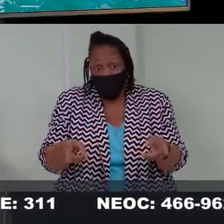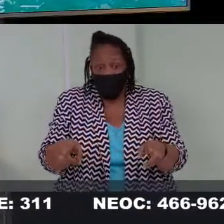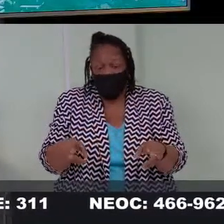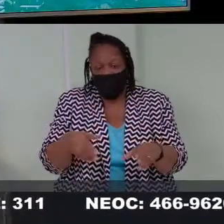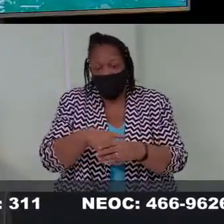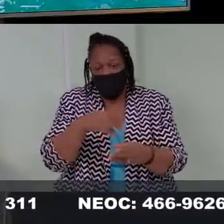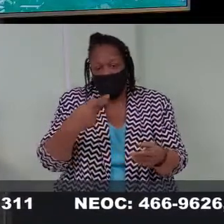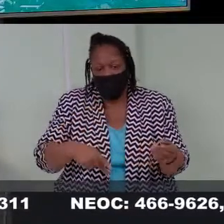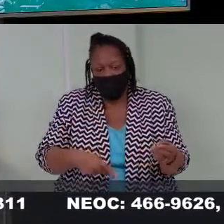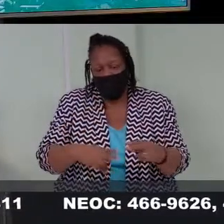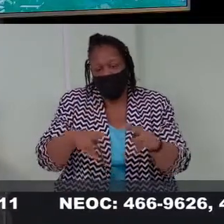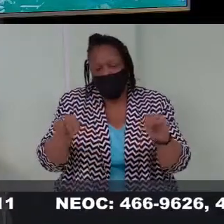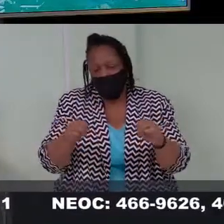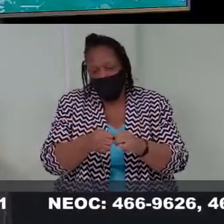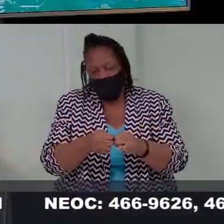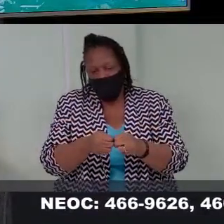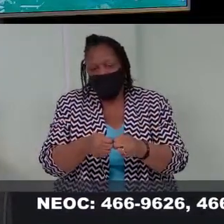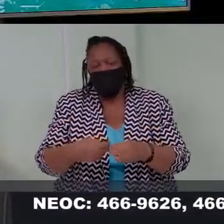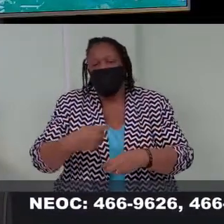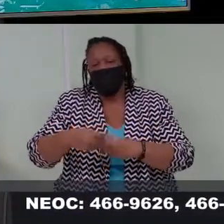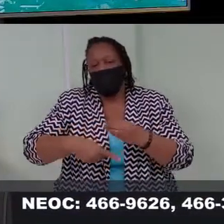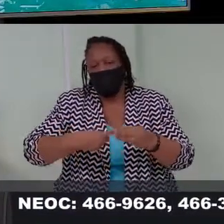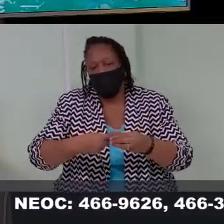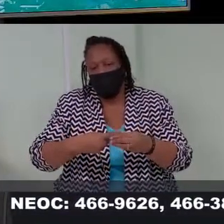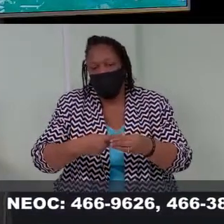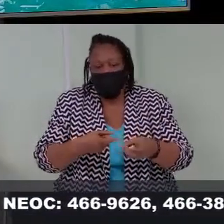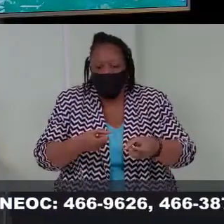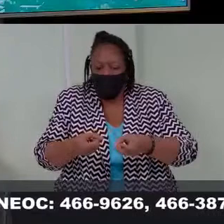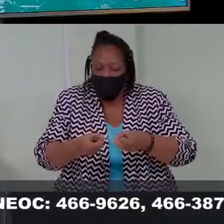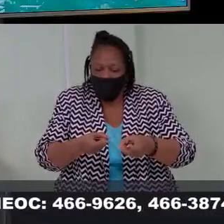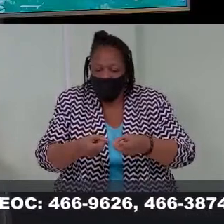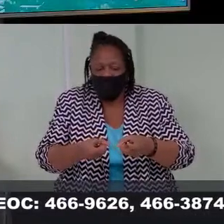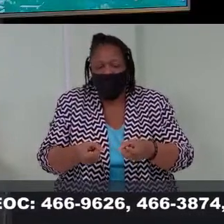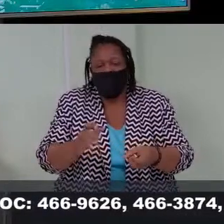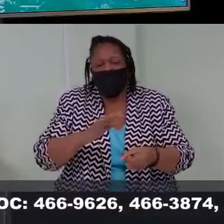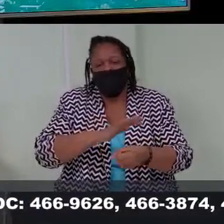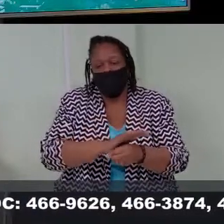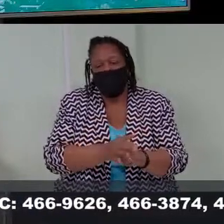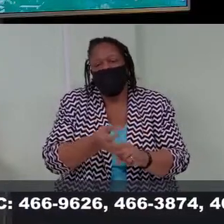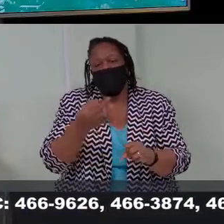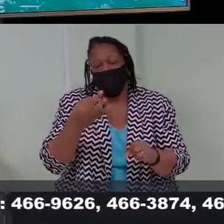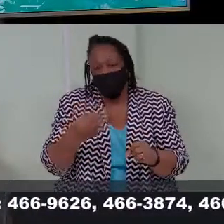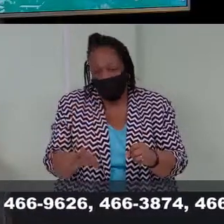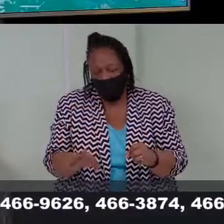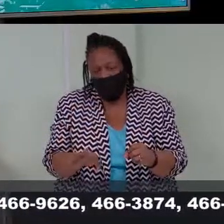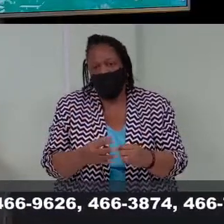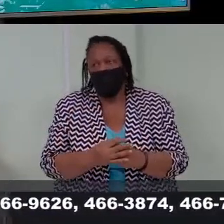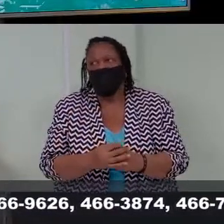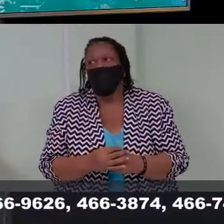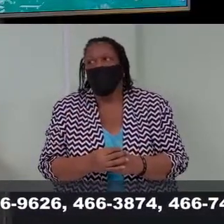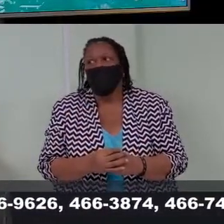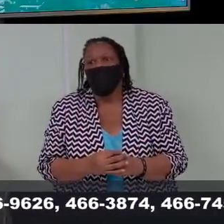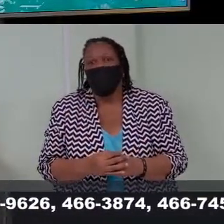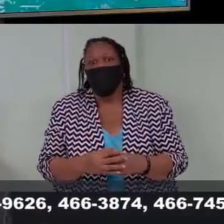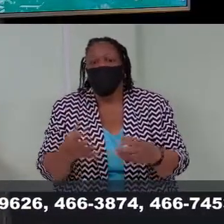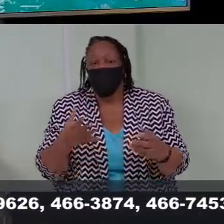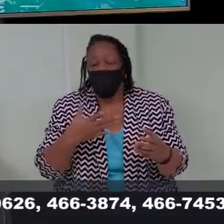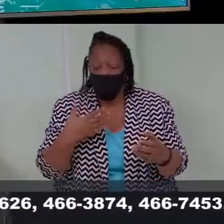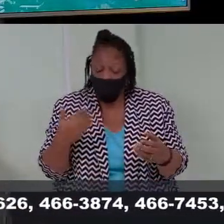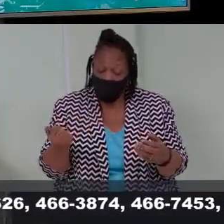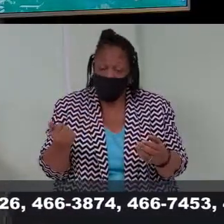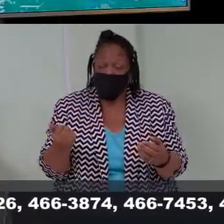St. Kitts and Nevis with respect to the management of the COVID-19 pandemic. And